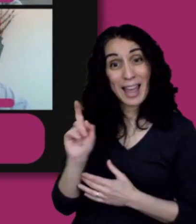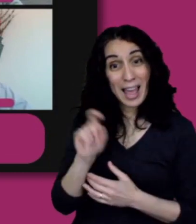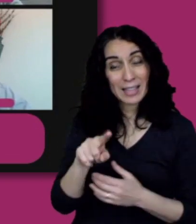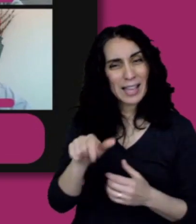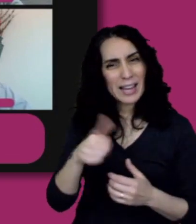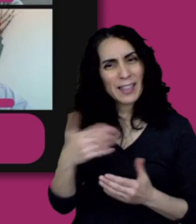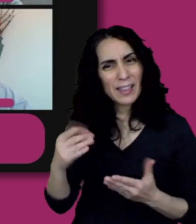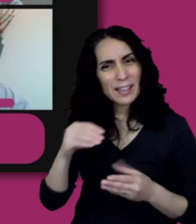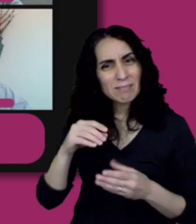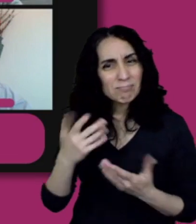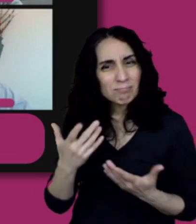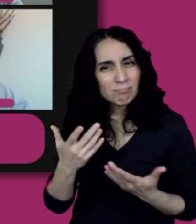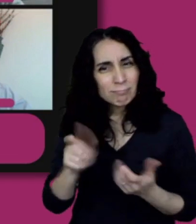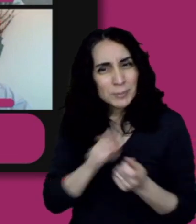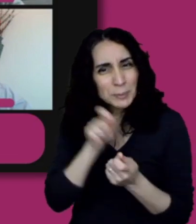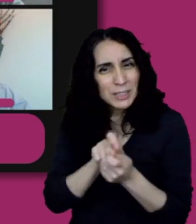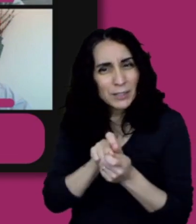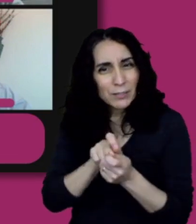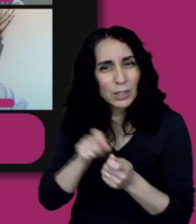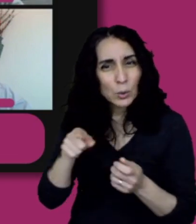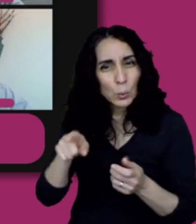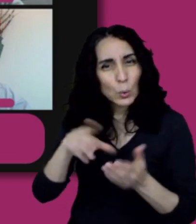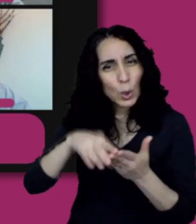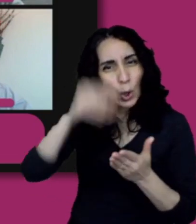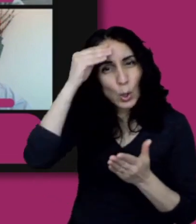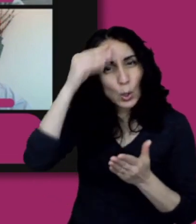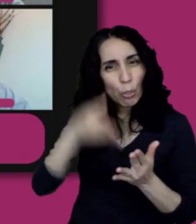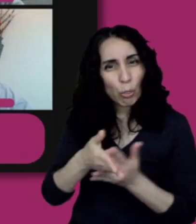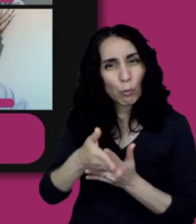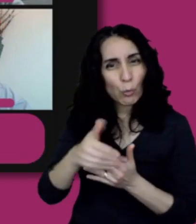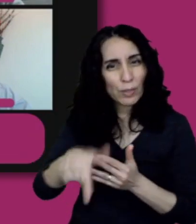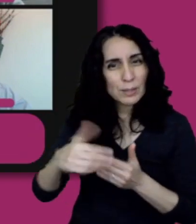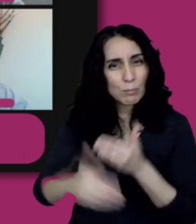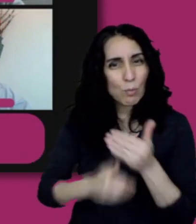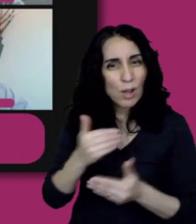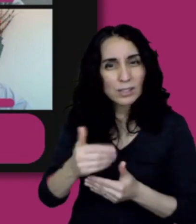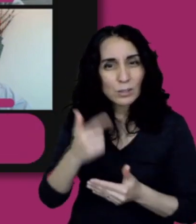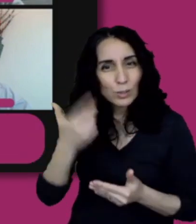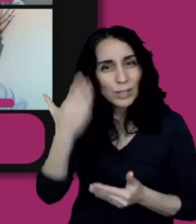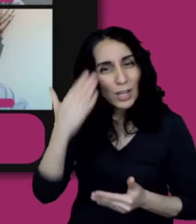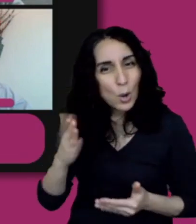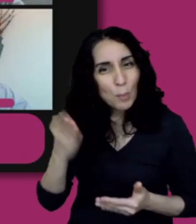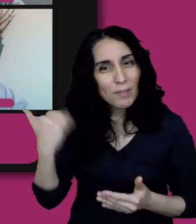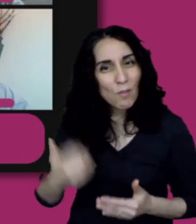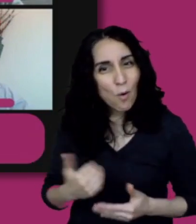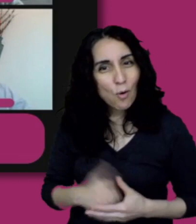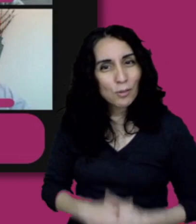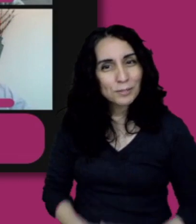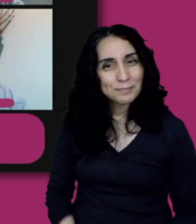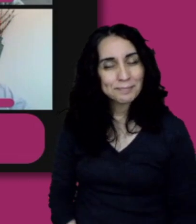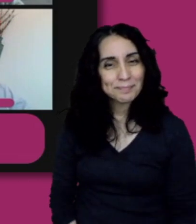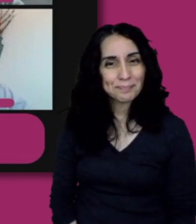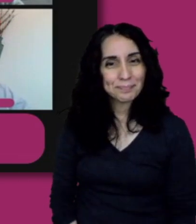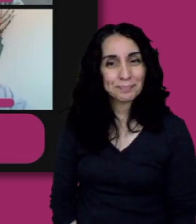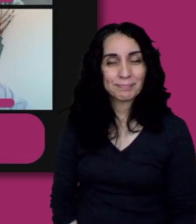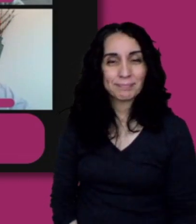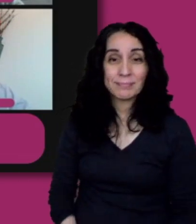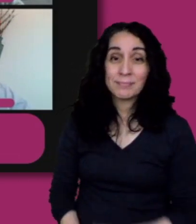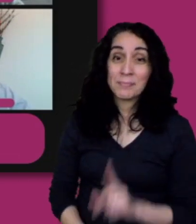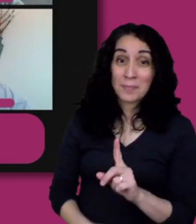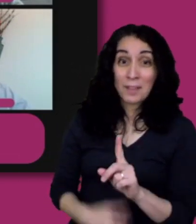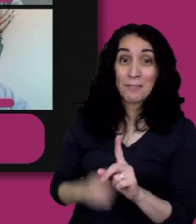in particular you've learned through this process that you didn't know. I'll tell you, you mentioned, Nancy, a moment ago, working with your husband. So